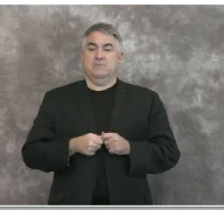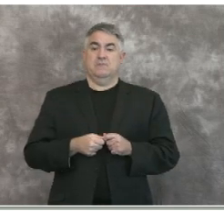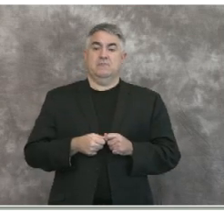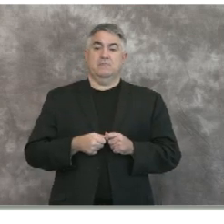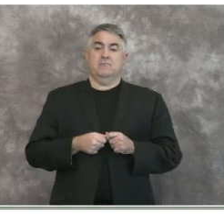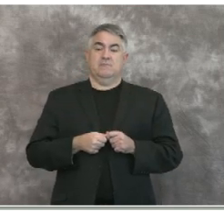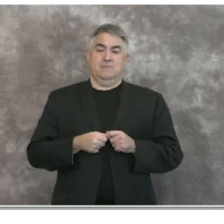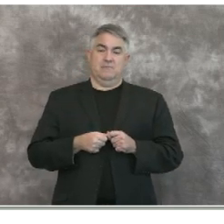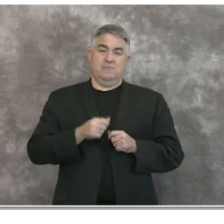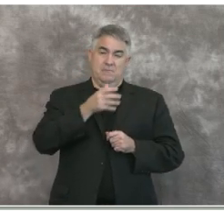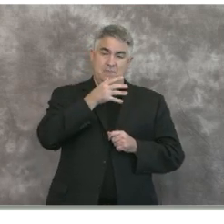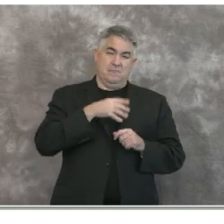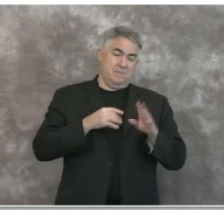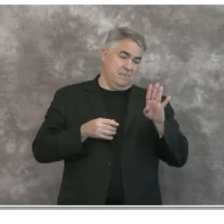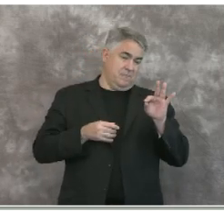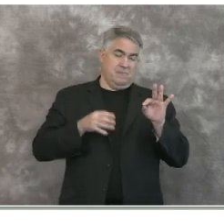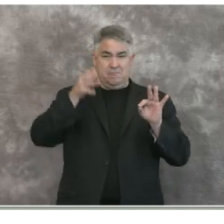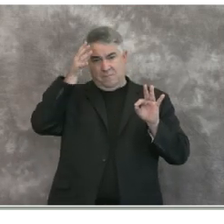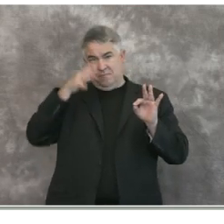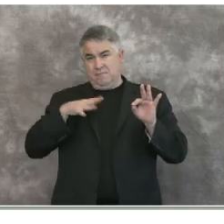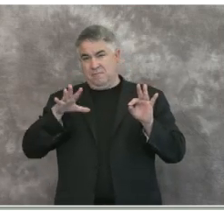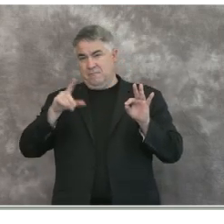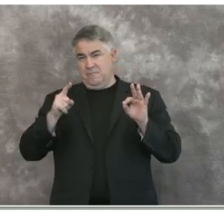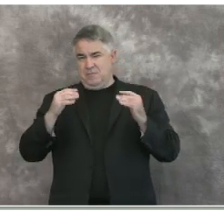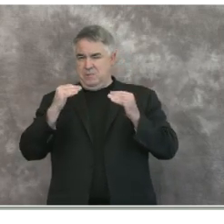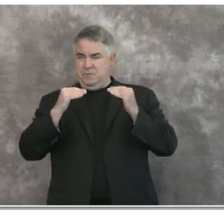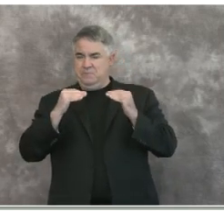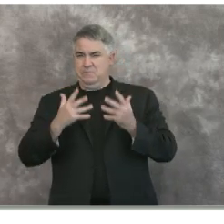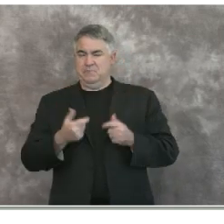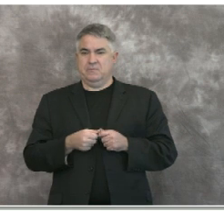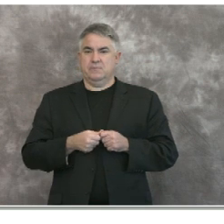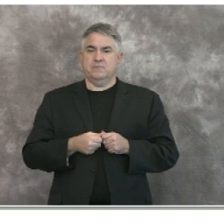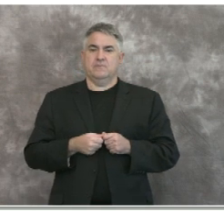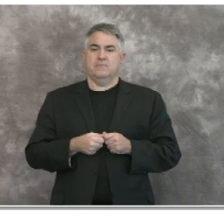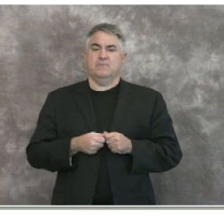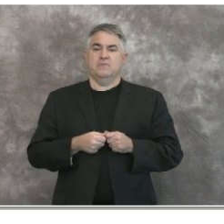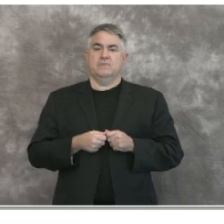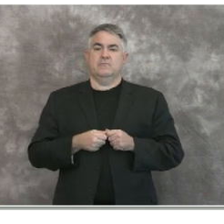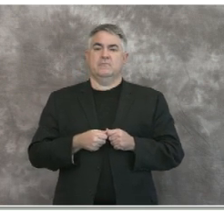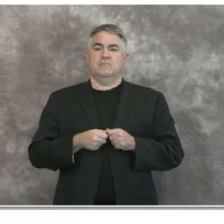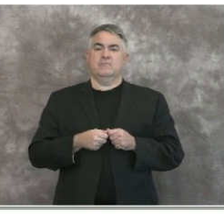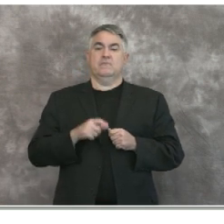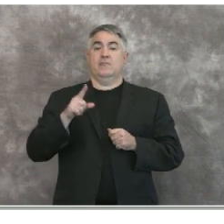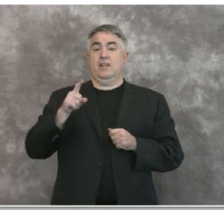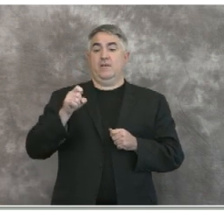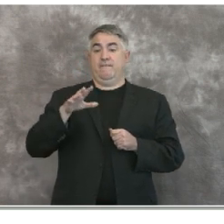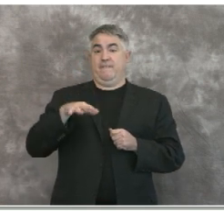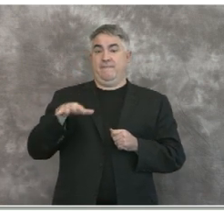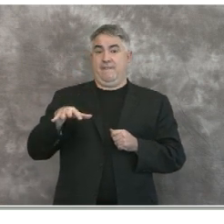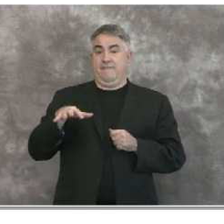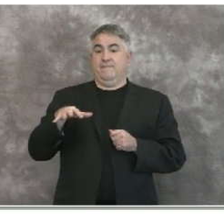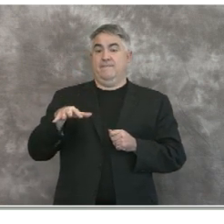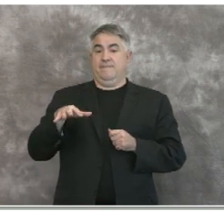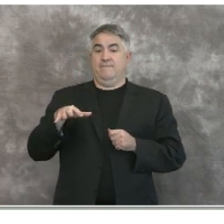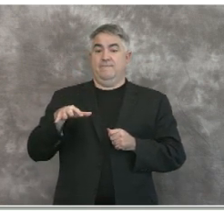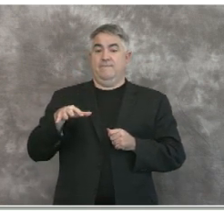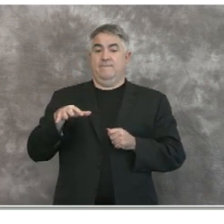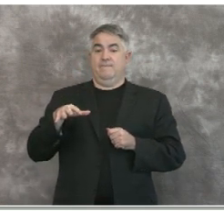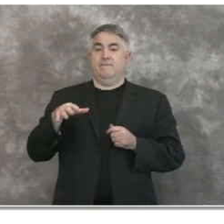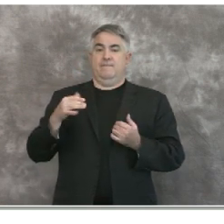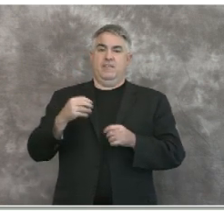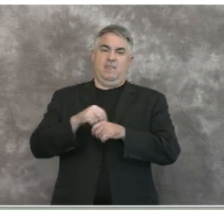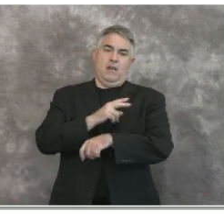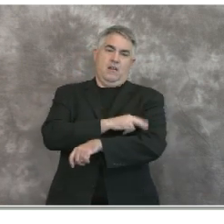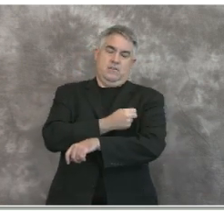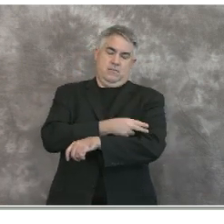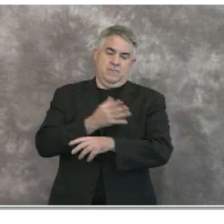49% female, 51% male. And 1,155 or 19% of cases have been hospitalized,